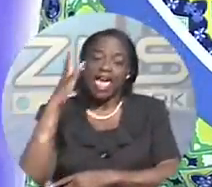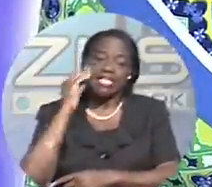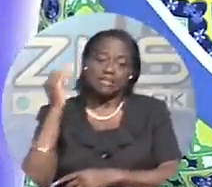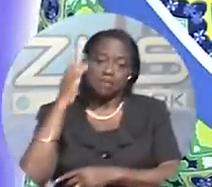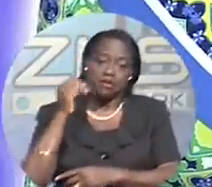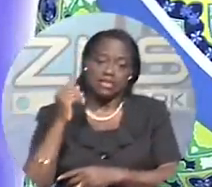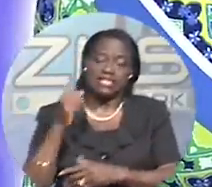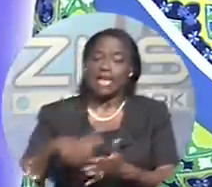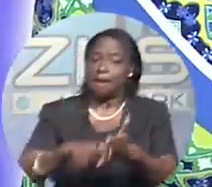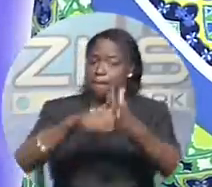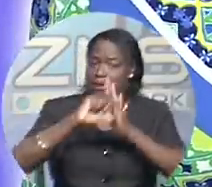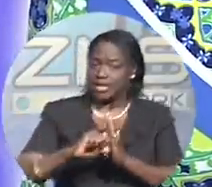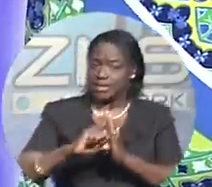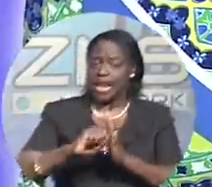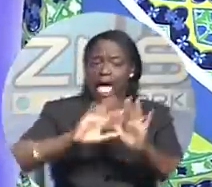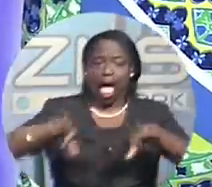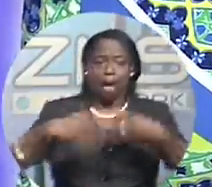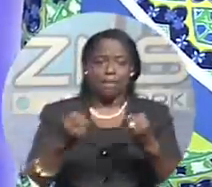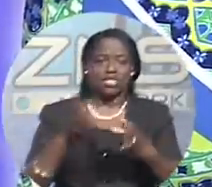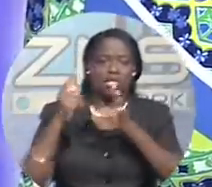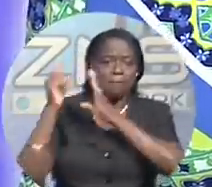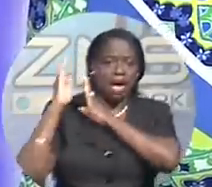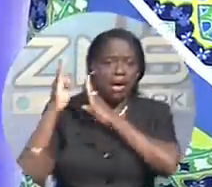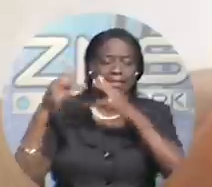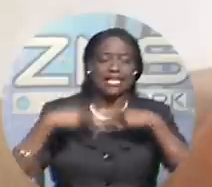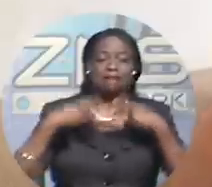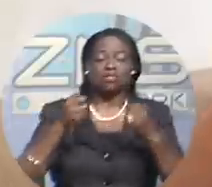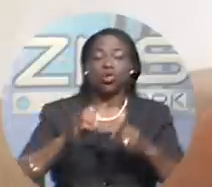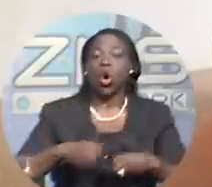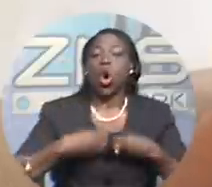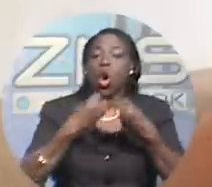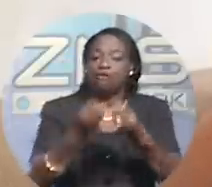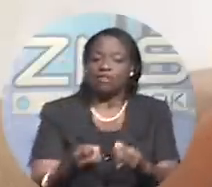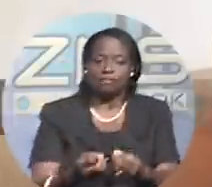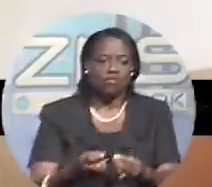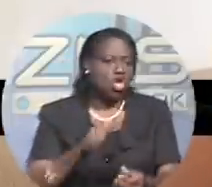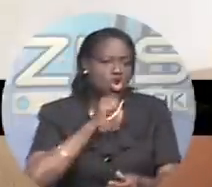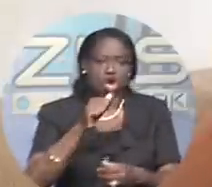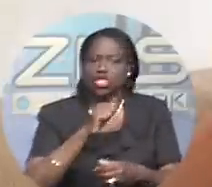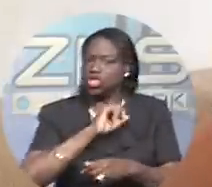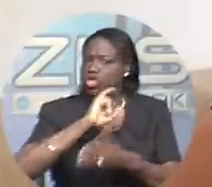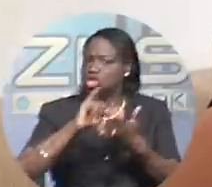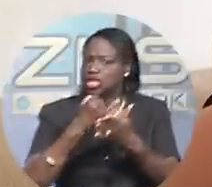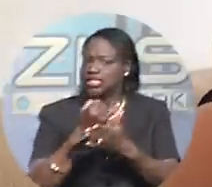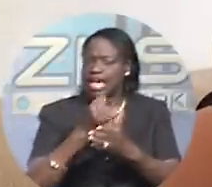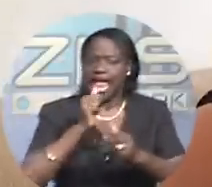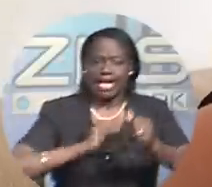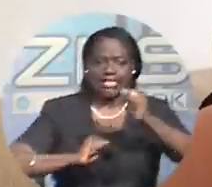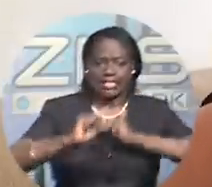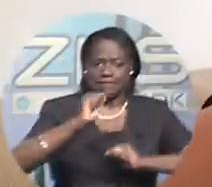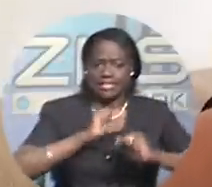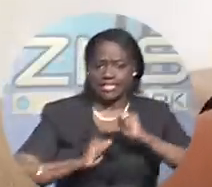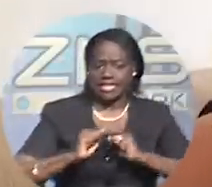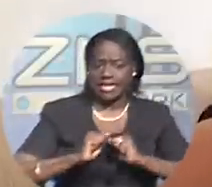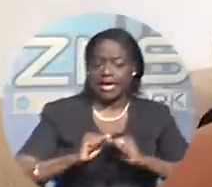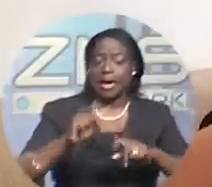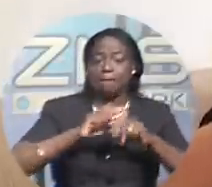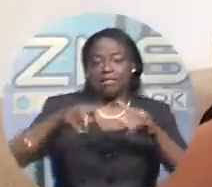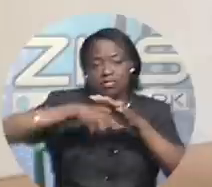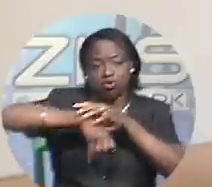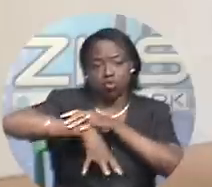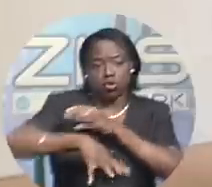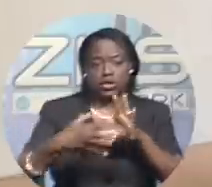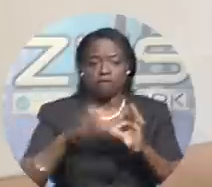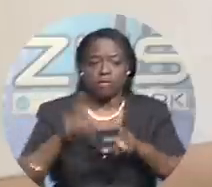much the Bahamas has to offer. It's not just an activity, but something that is really in the roots of the people